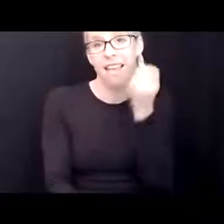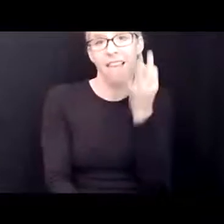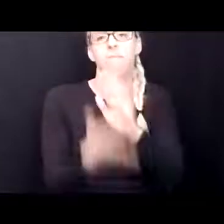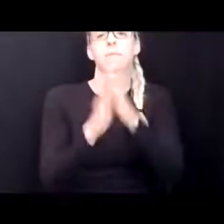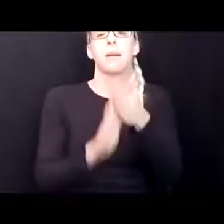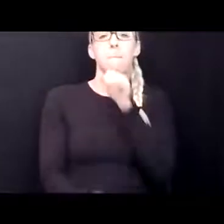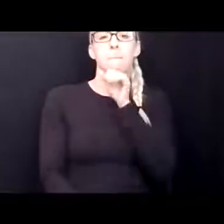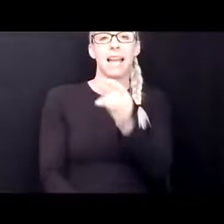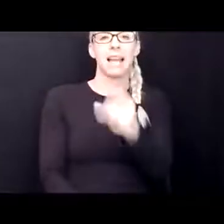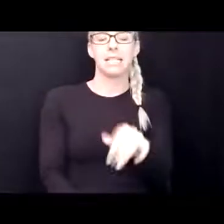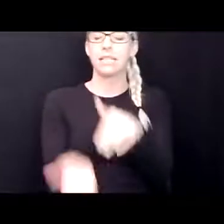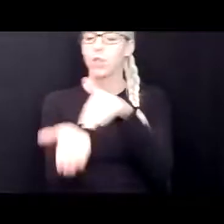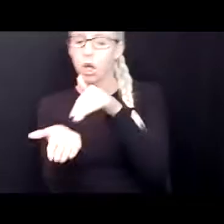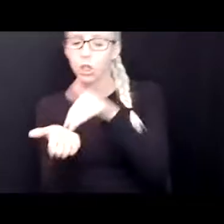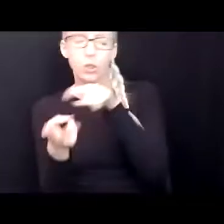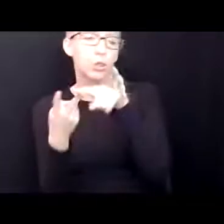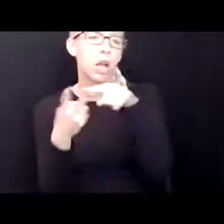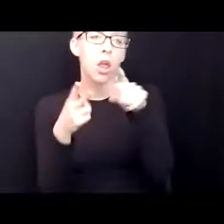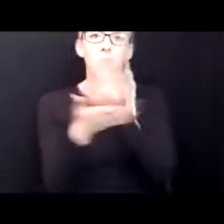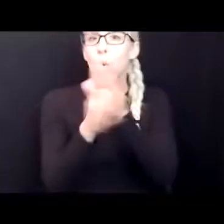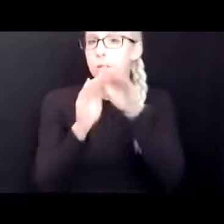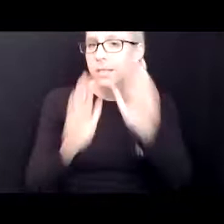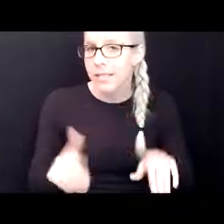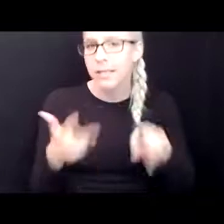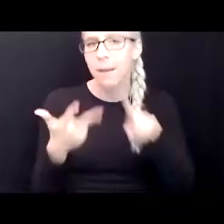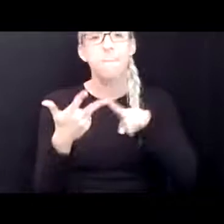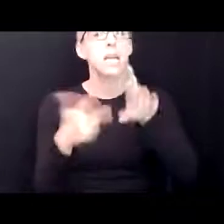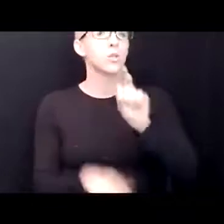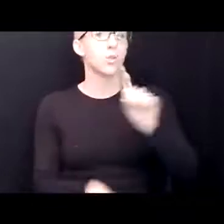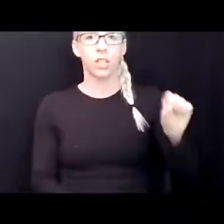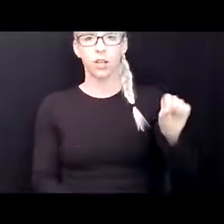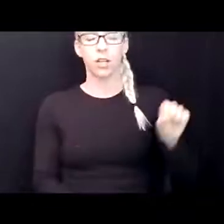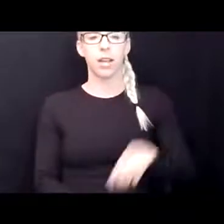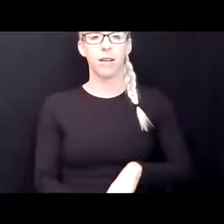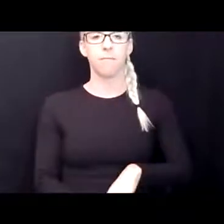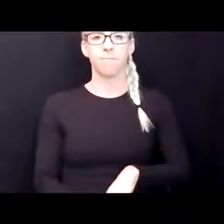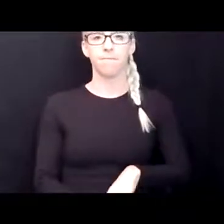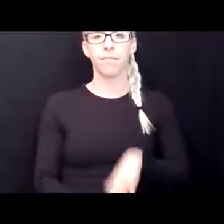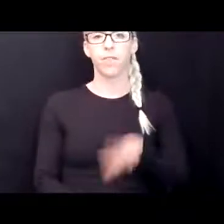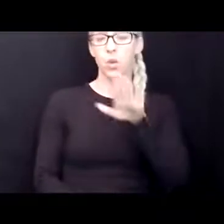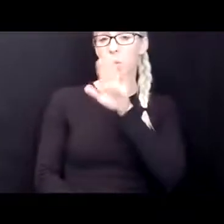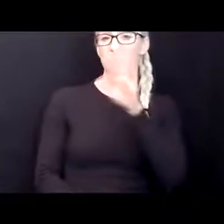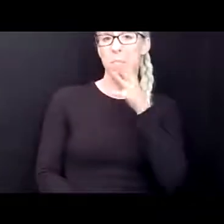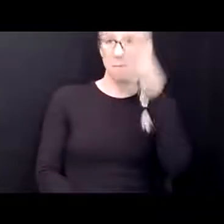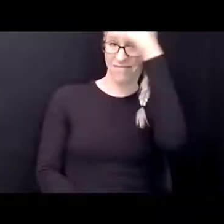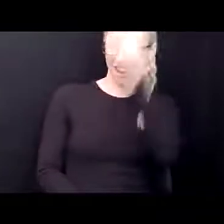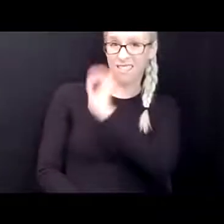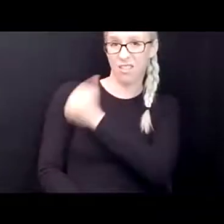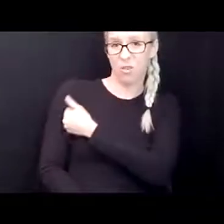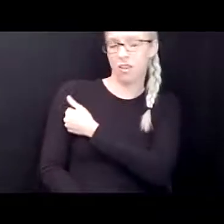school system, Social Security, somebody comes along and says, your authority as the parent isn't good